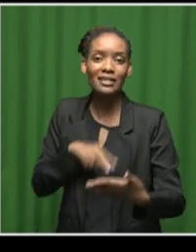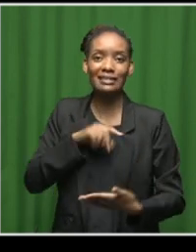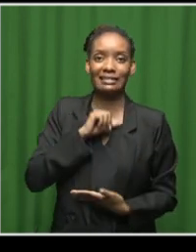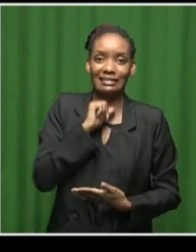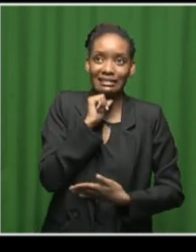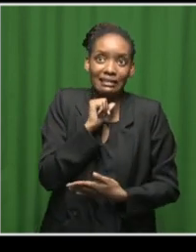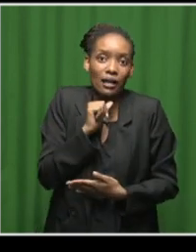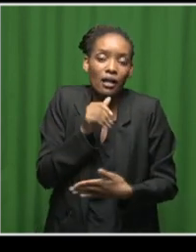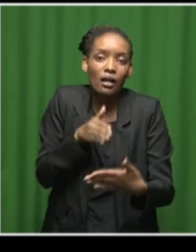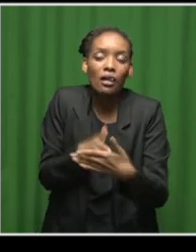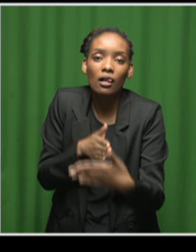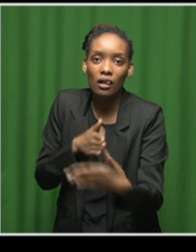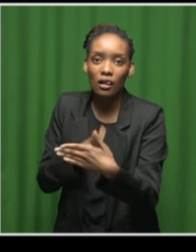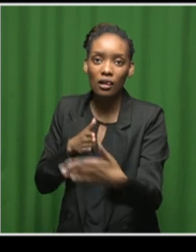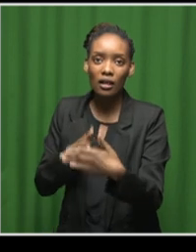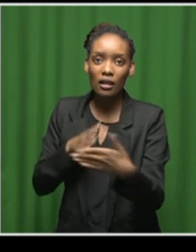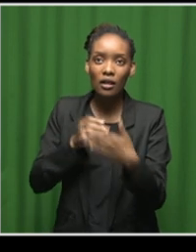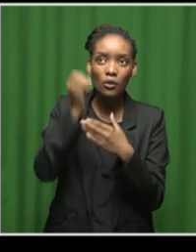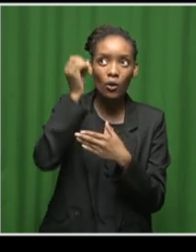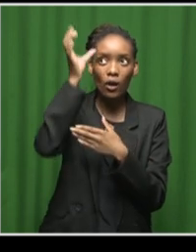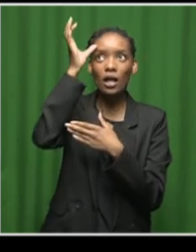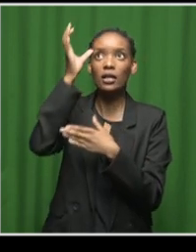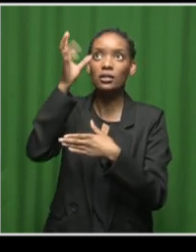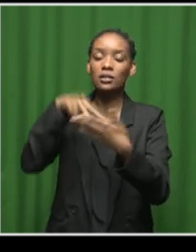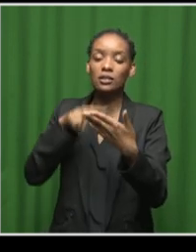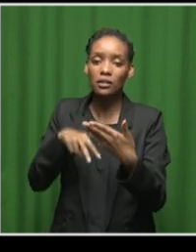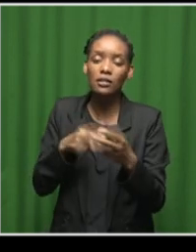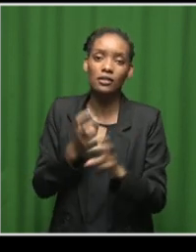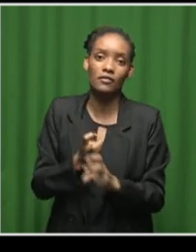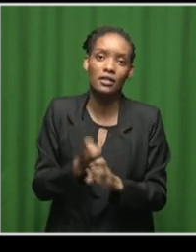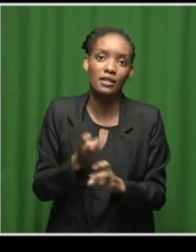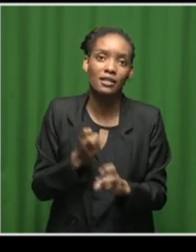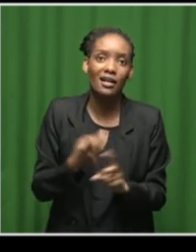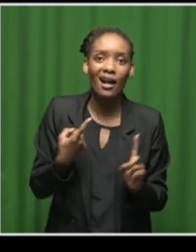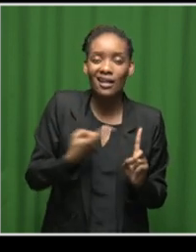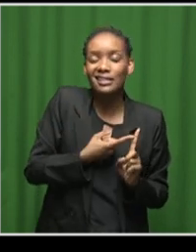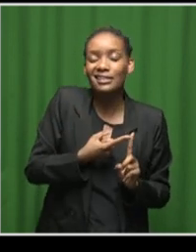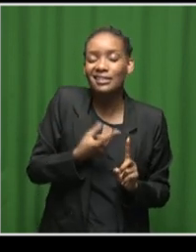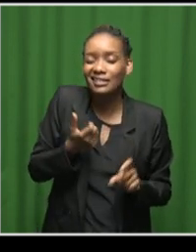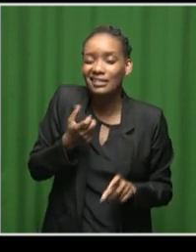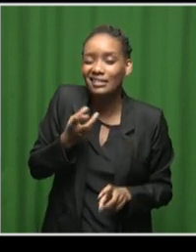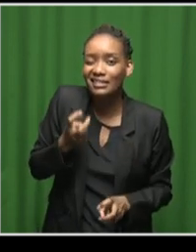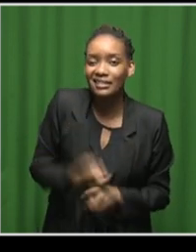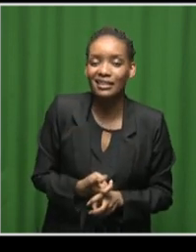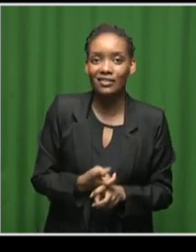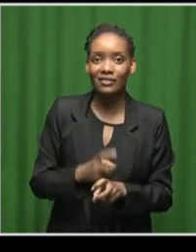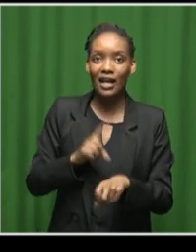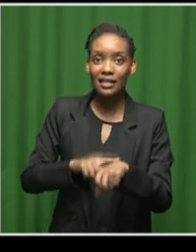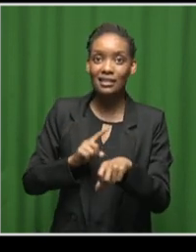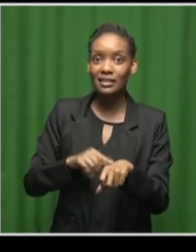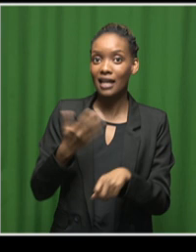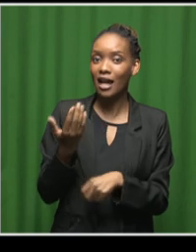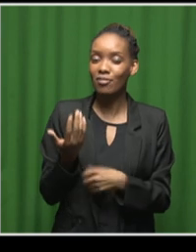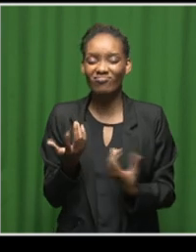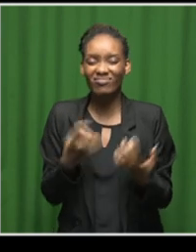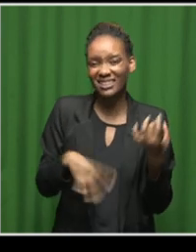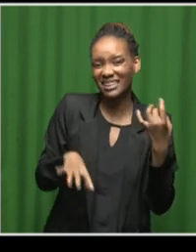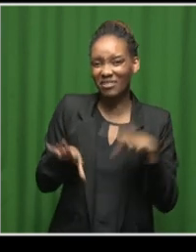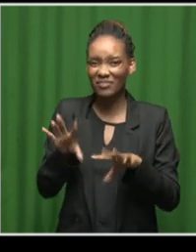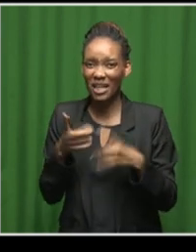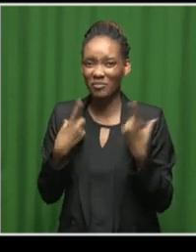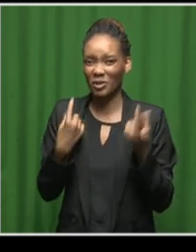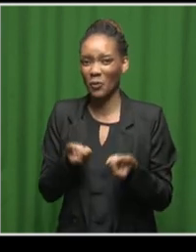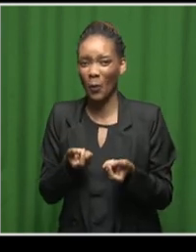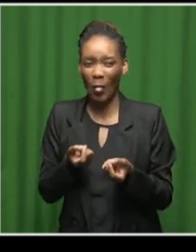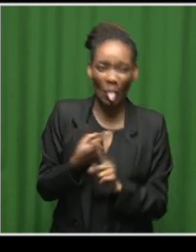that is so desperately needed as he moved into his position, he was unable to do so, and at times even did it illegally. So I mean, isn't that just